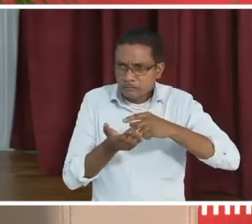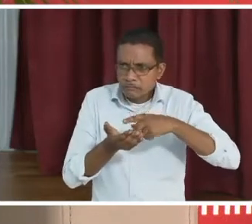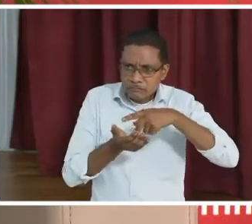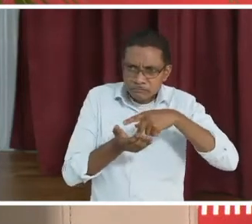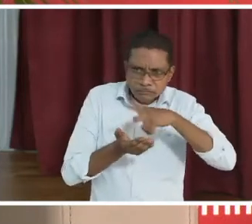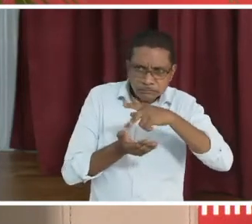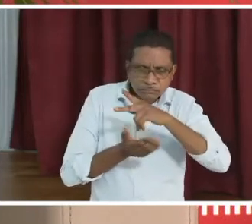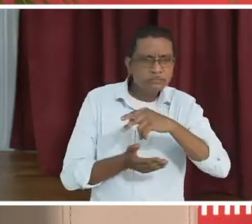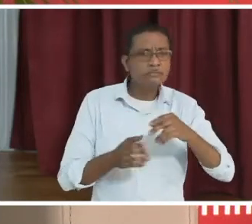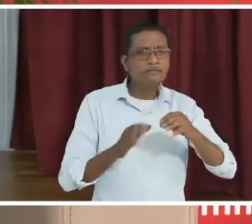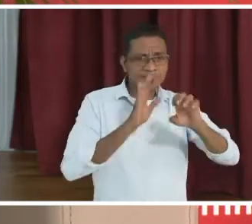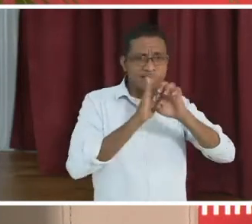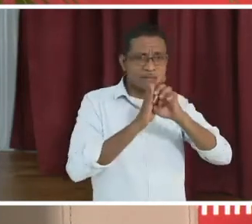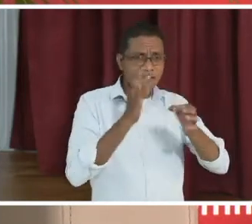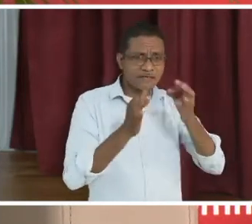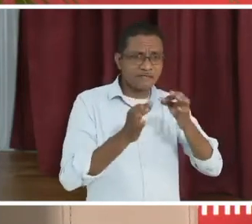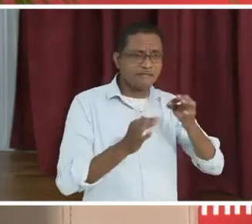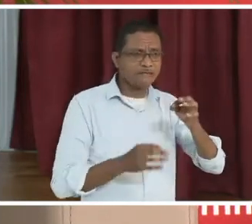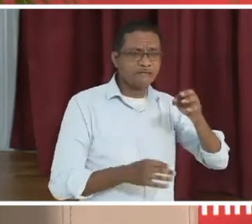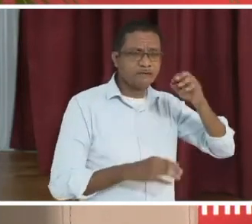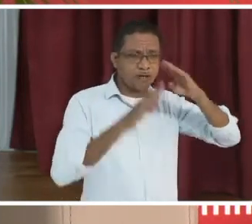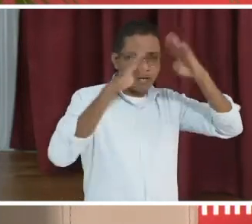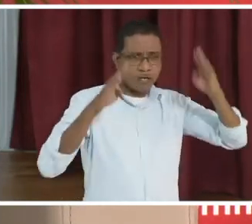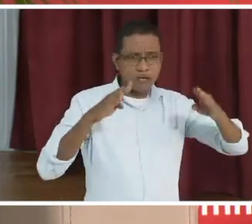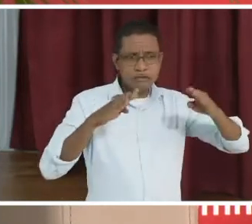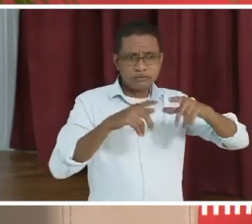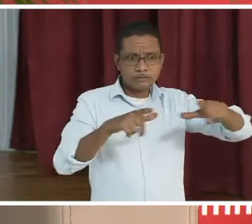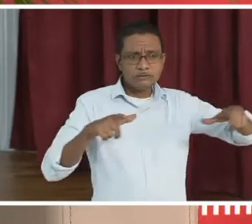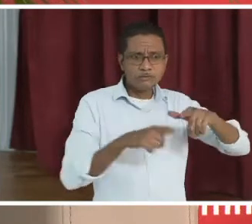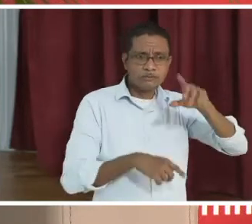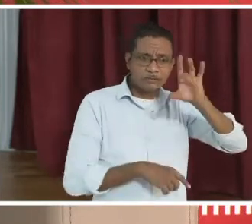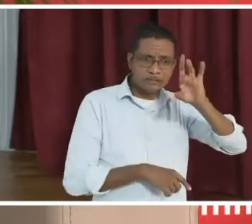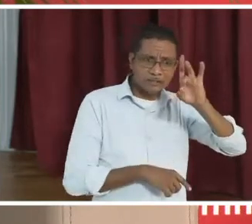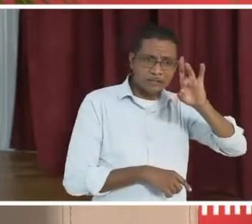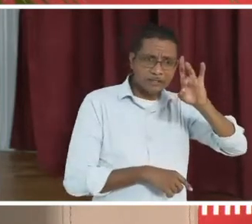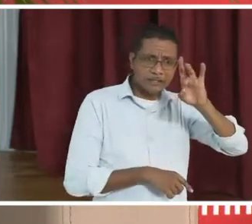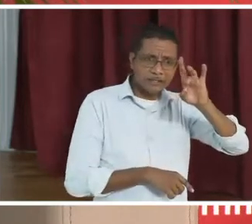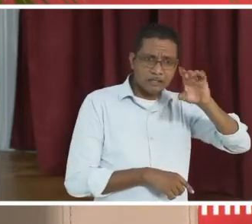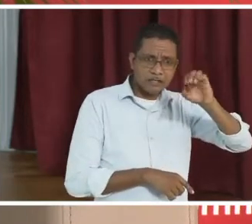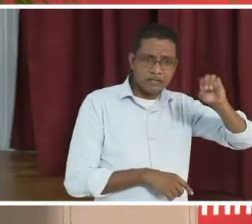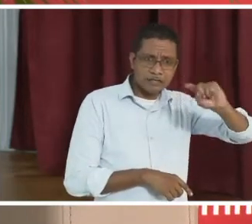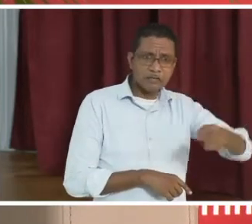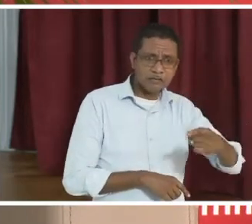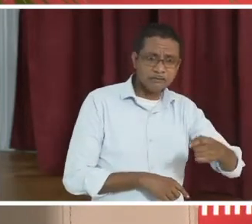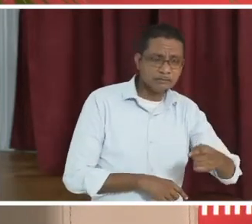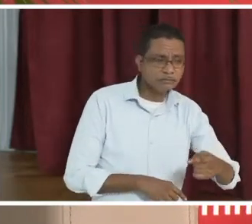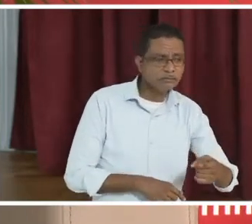example, $800,000. The person qualifies for $800,000, we can offer